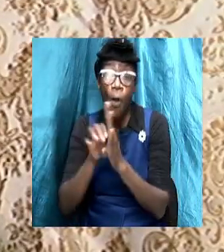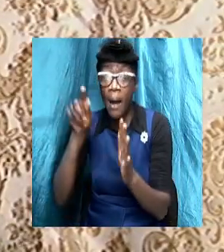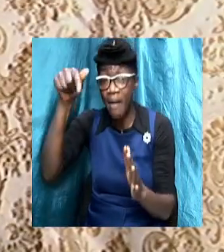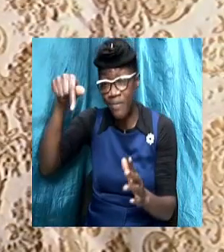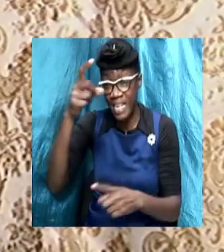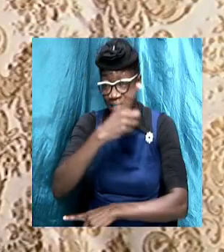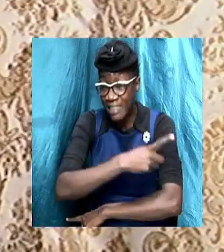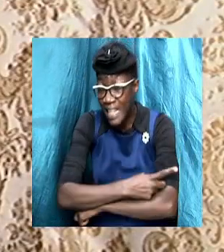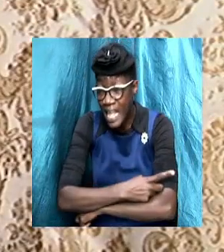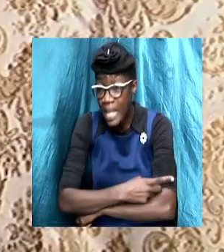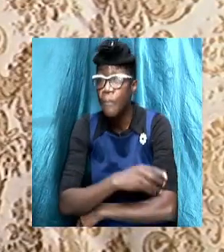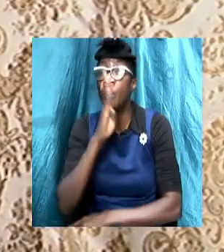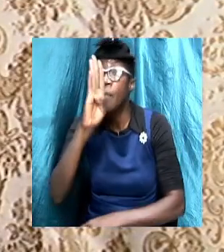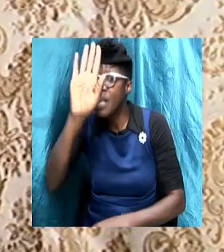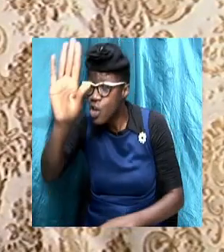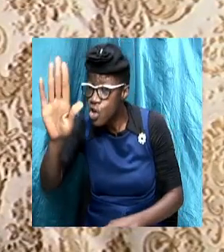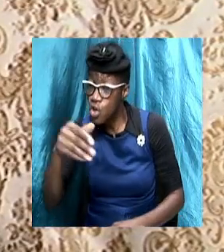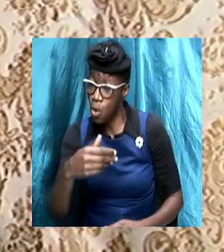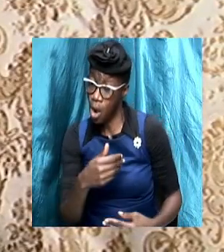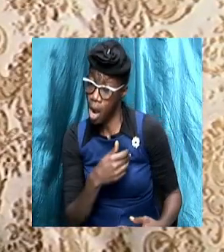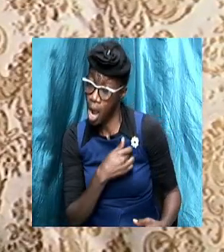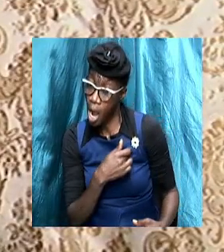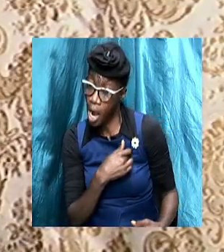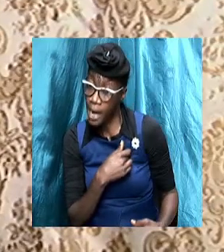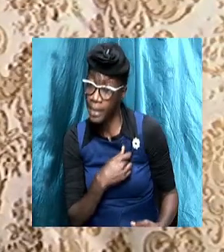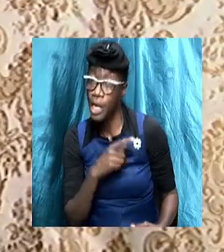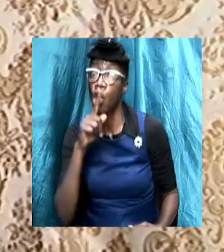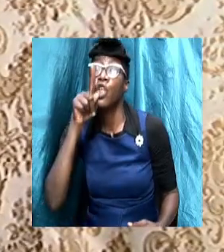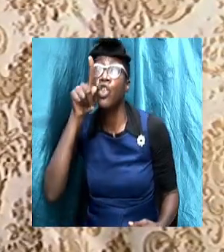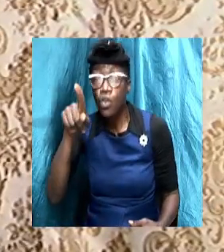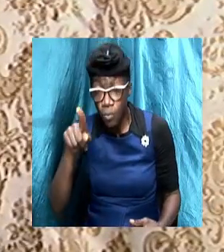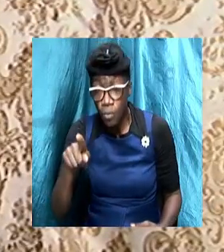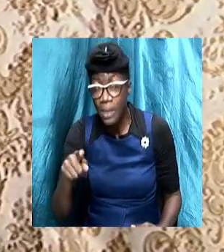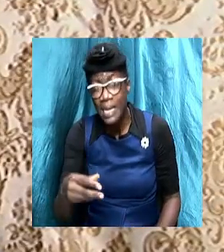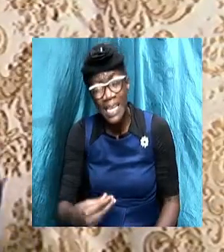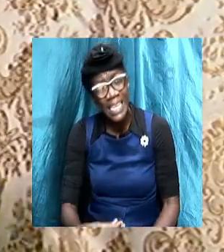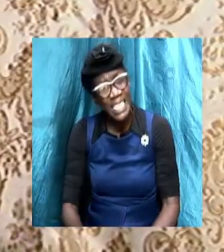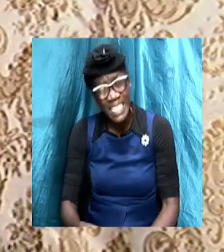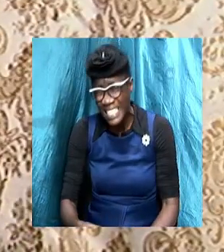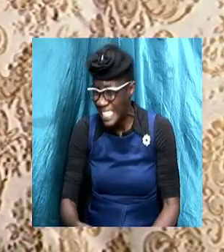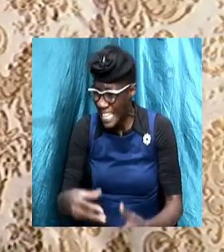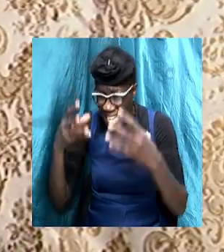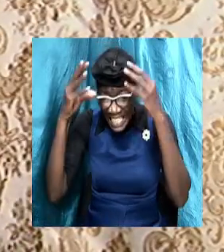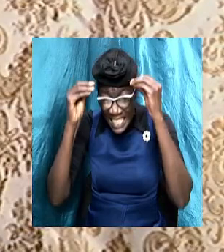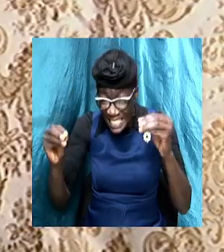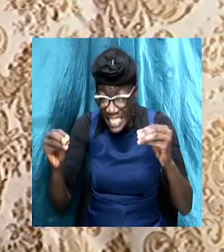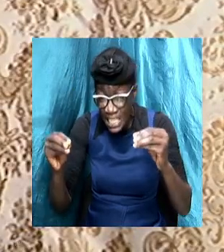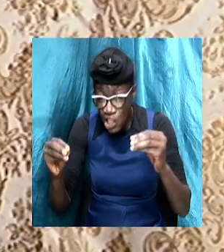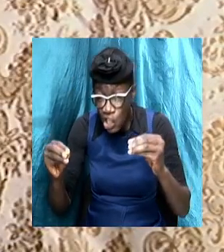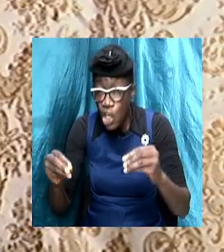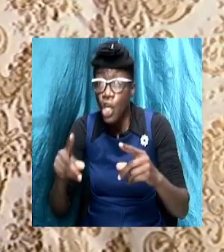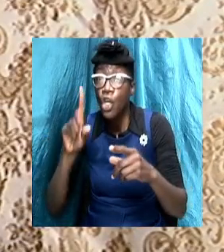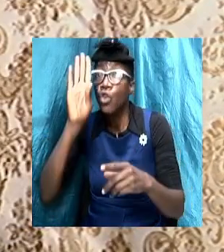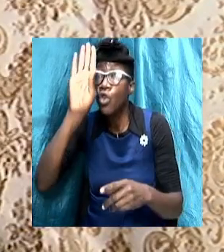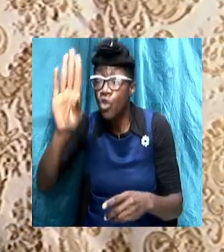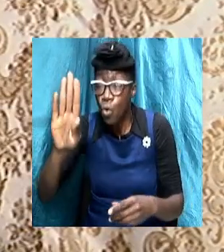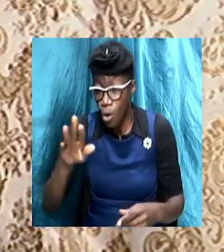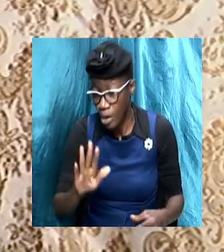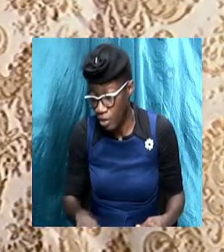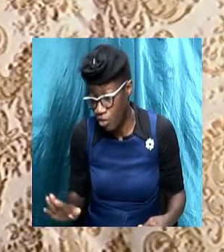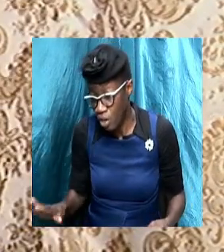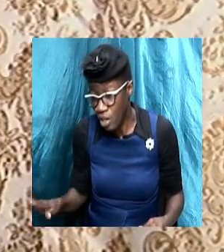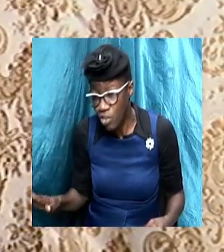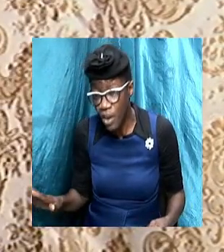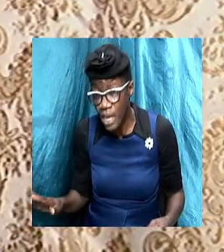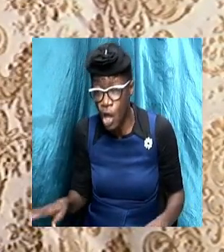day shall be in thine heart. Hear this part now. And thou shalt teach them diligently unto thy children. In other words,